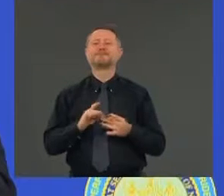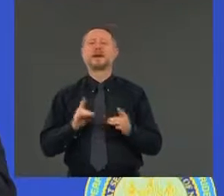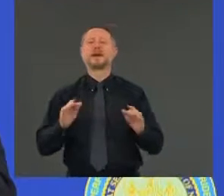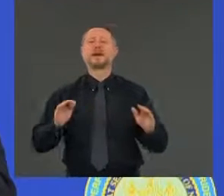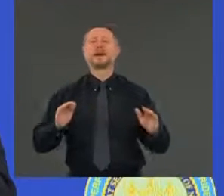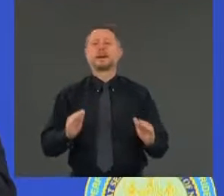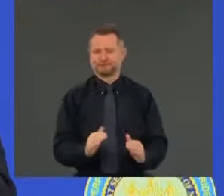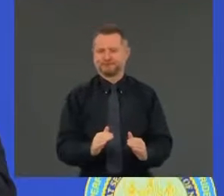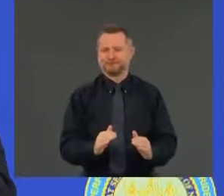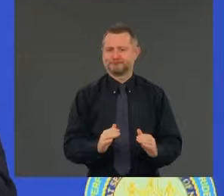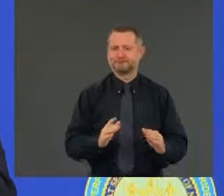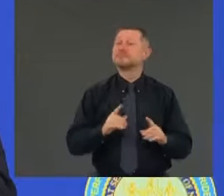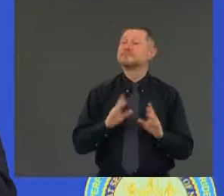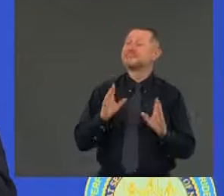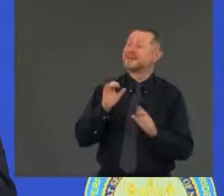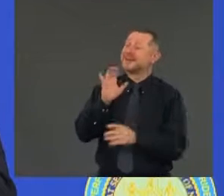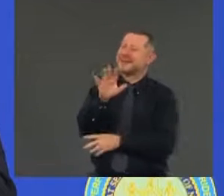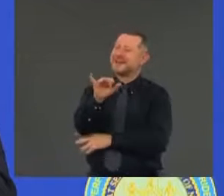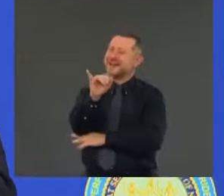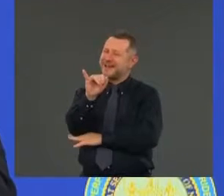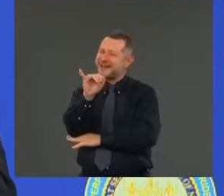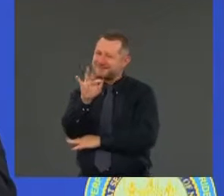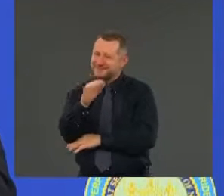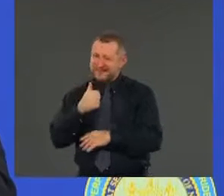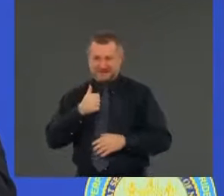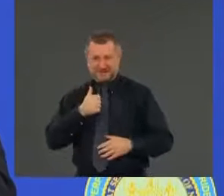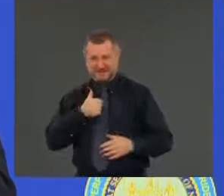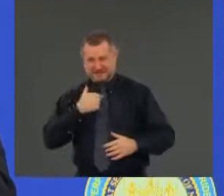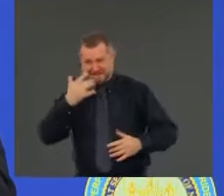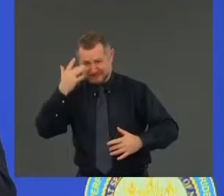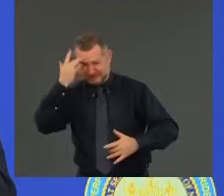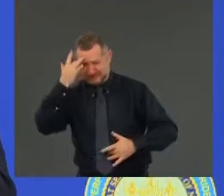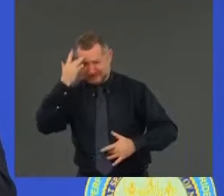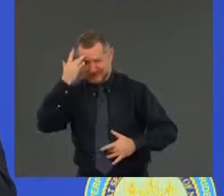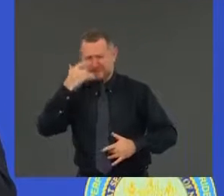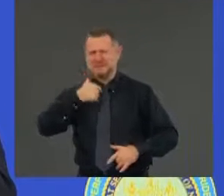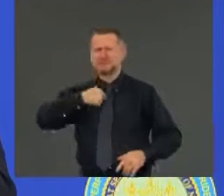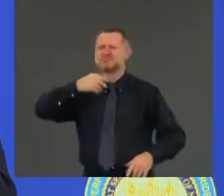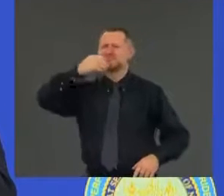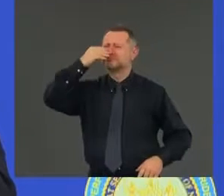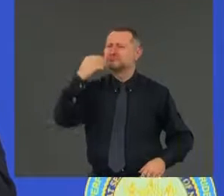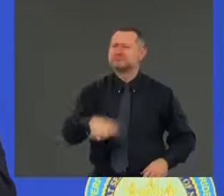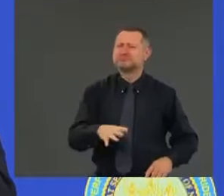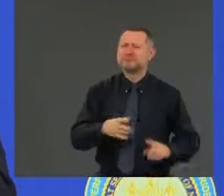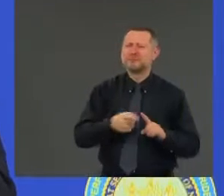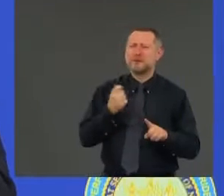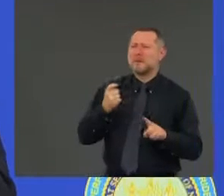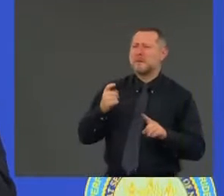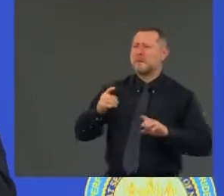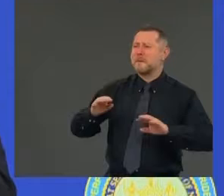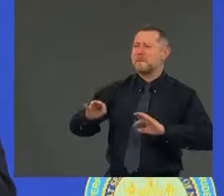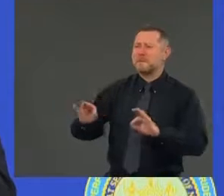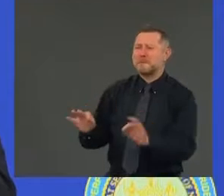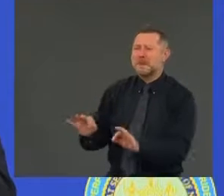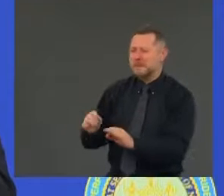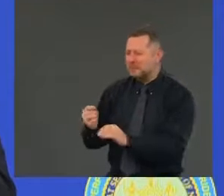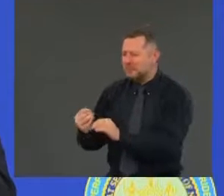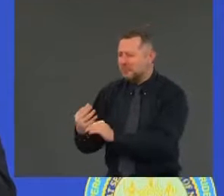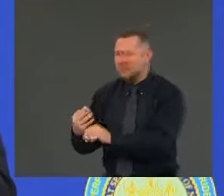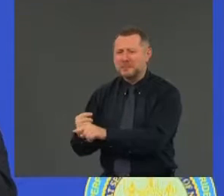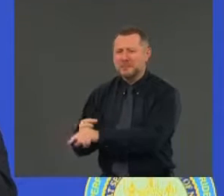If I get the virus, I don't care if I got it from a minor transmission source. I don't want to get the